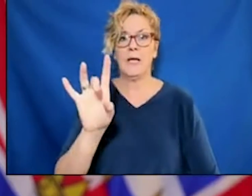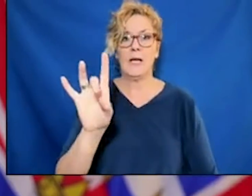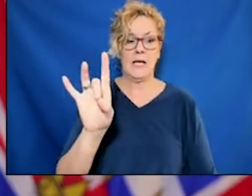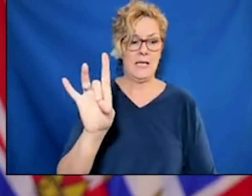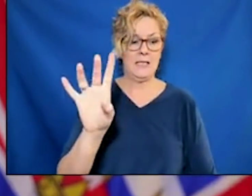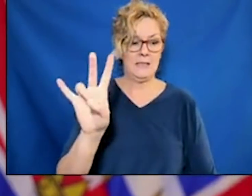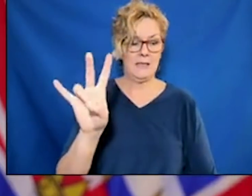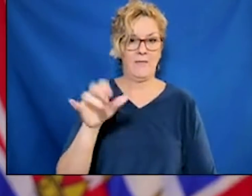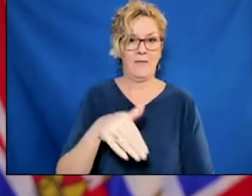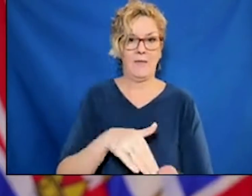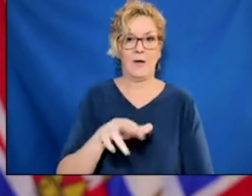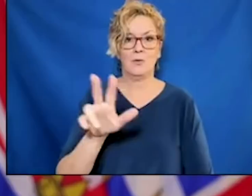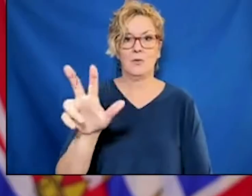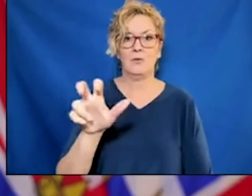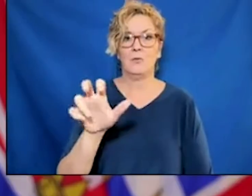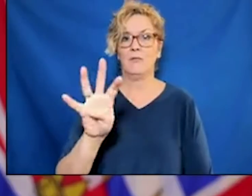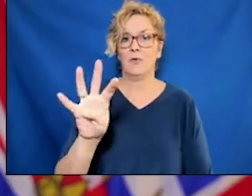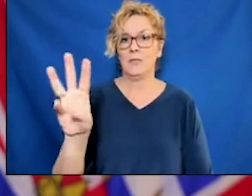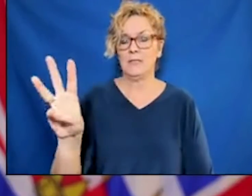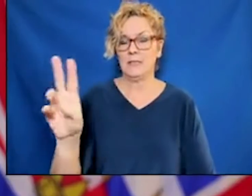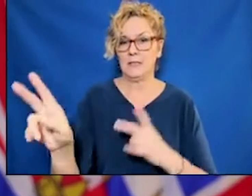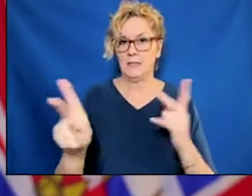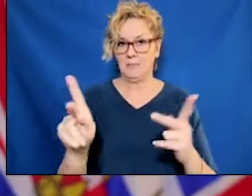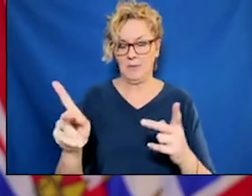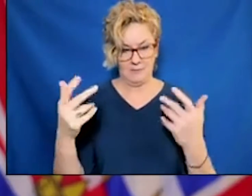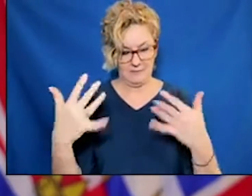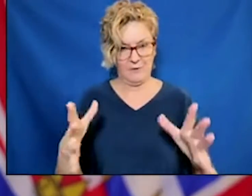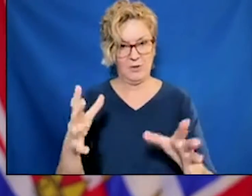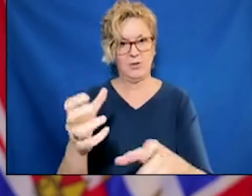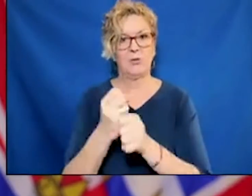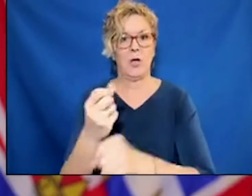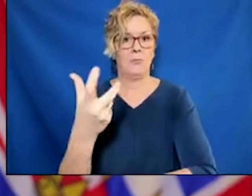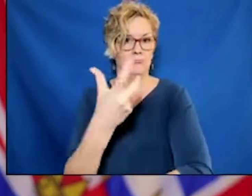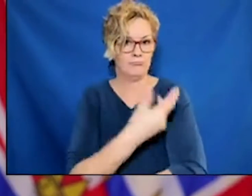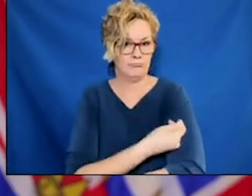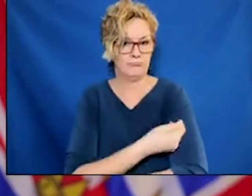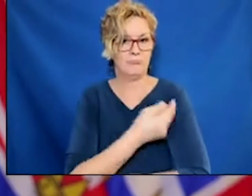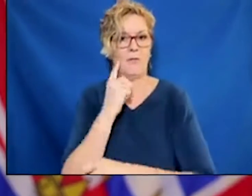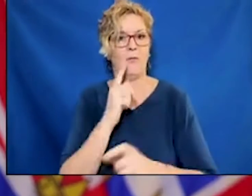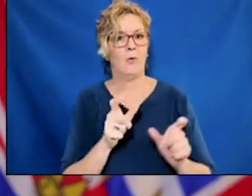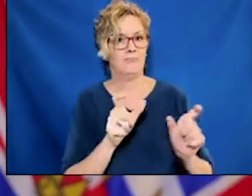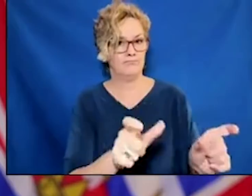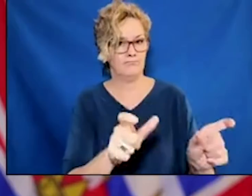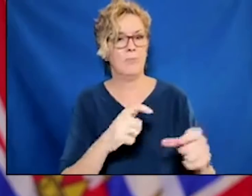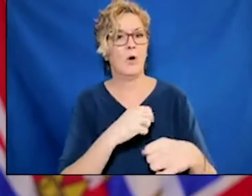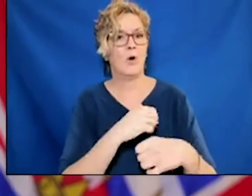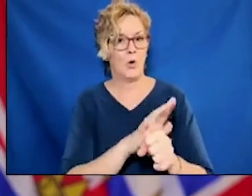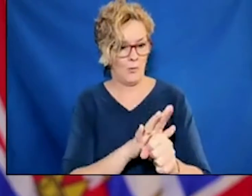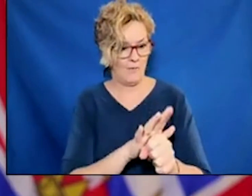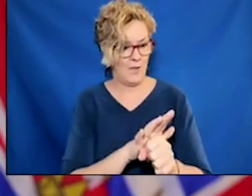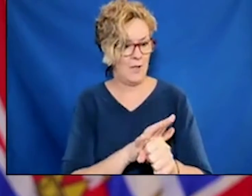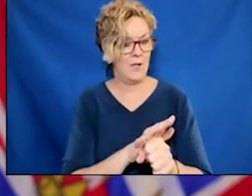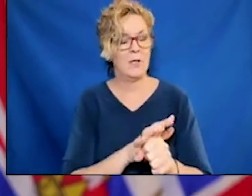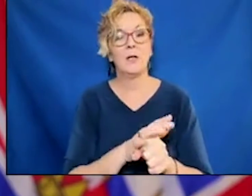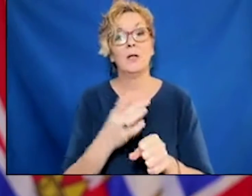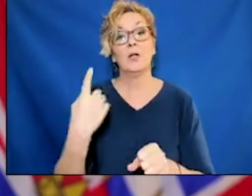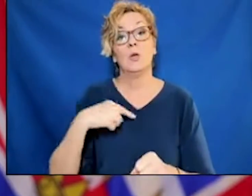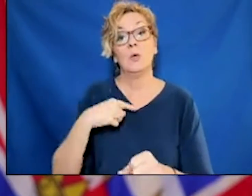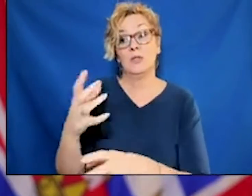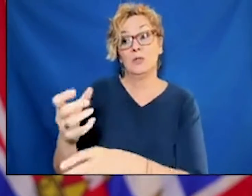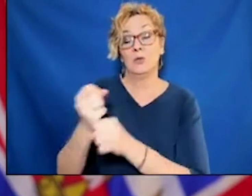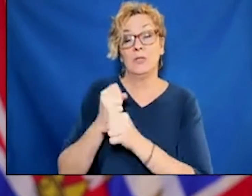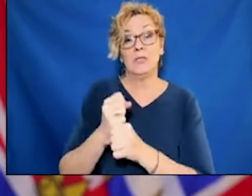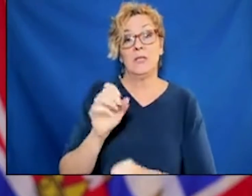87,346 people with COVID-19 vaccine in BC. And over the past week, we've received